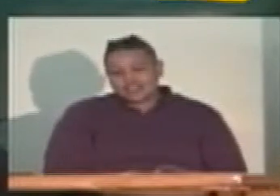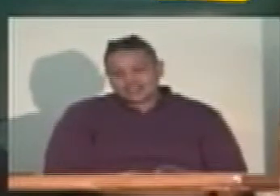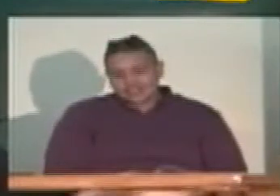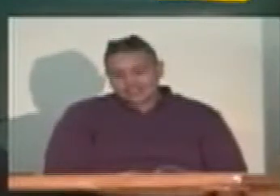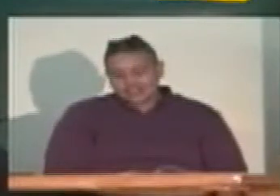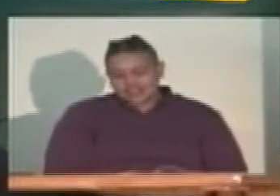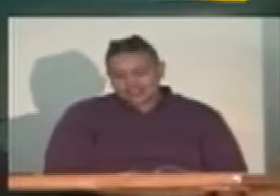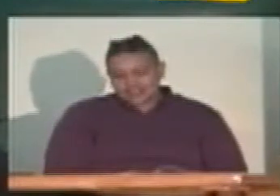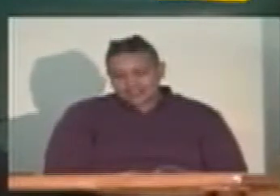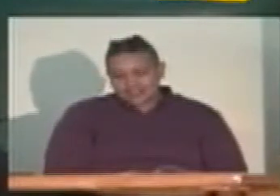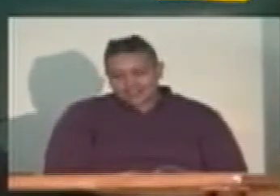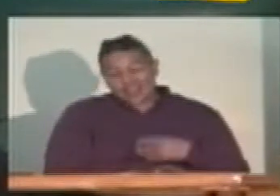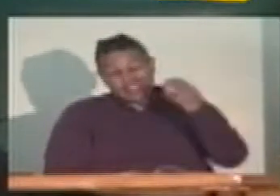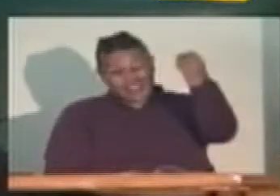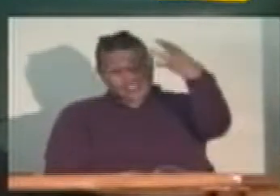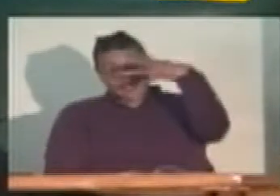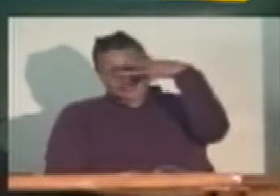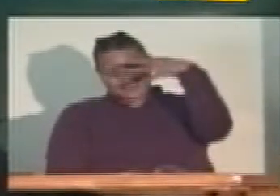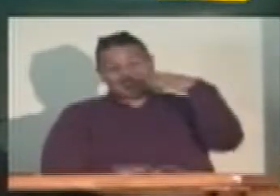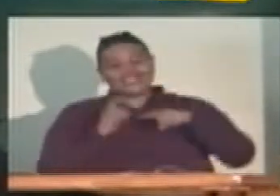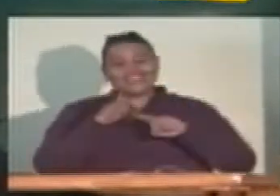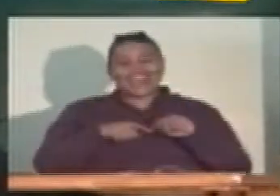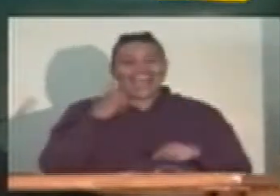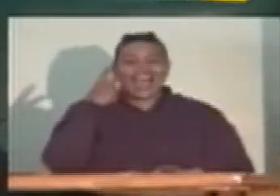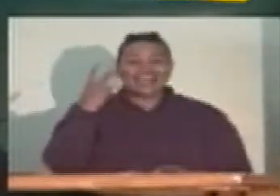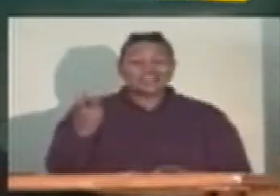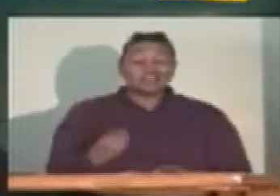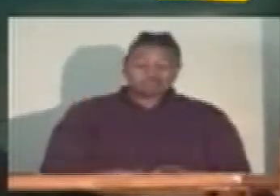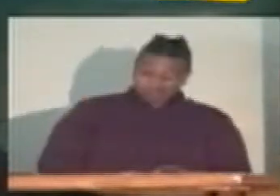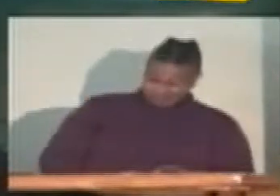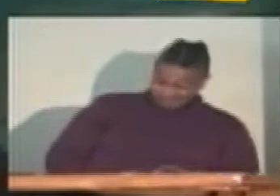blind. Blind the view from